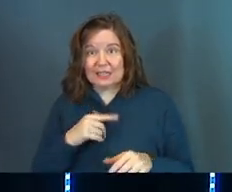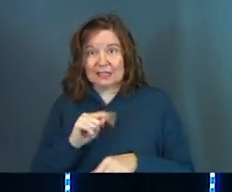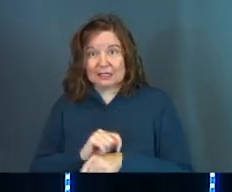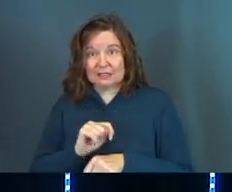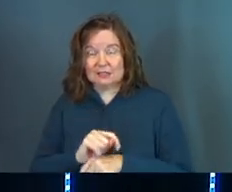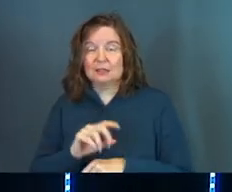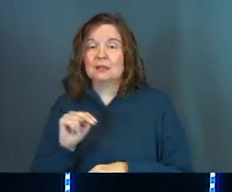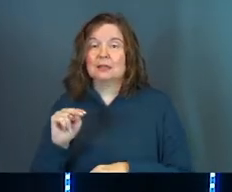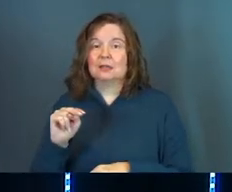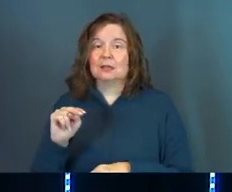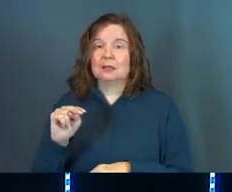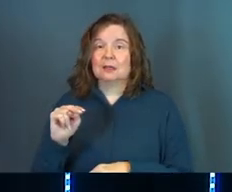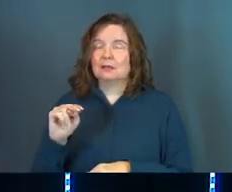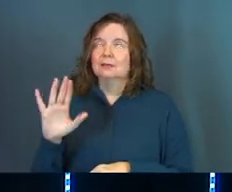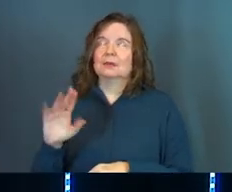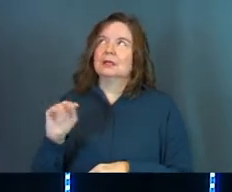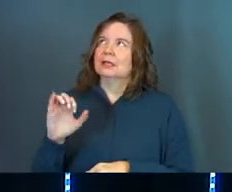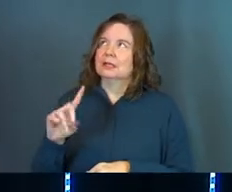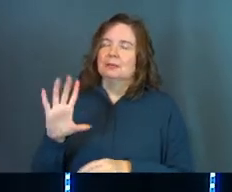synagogue,